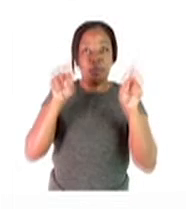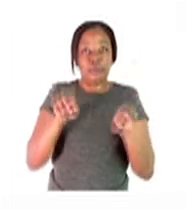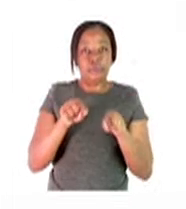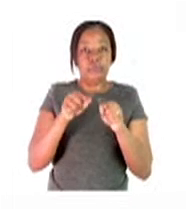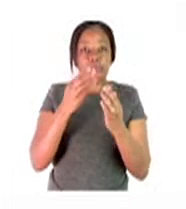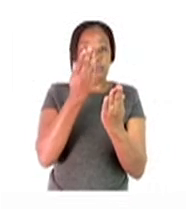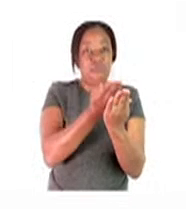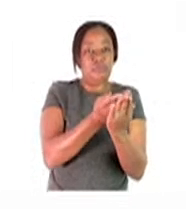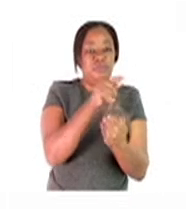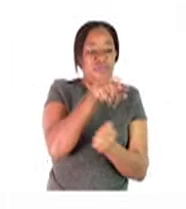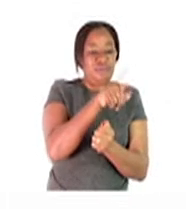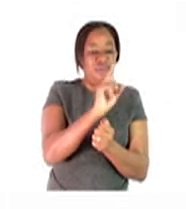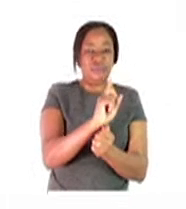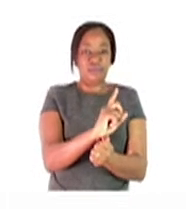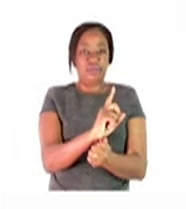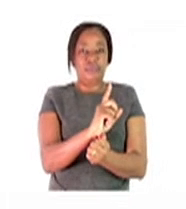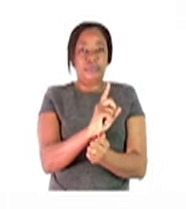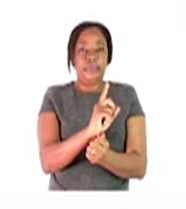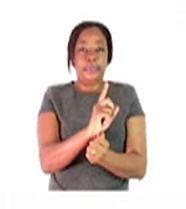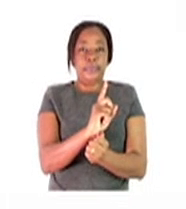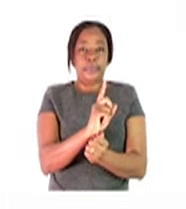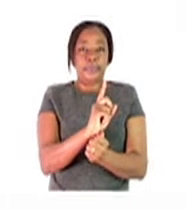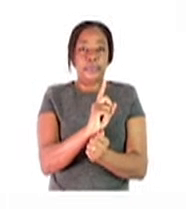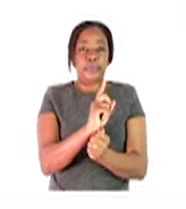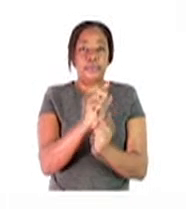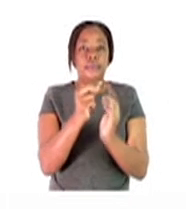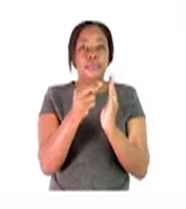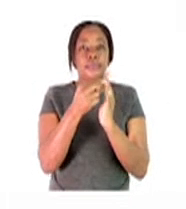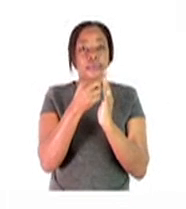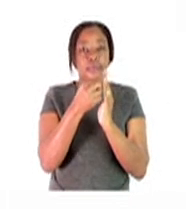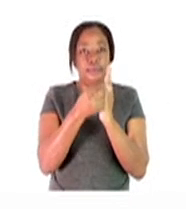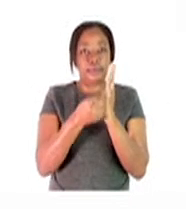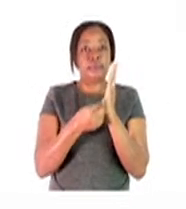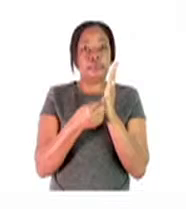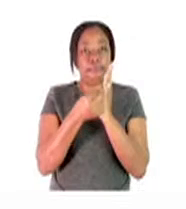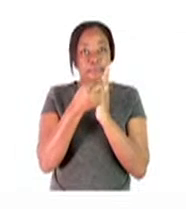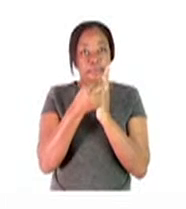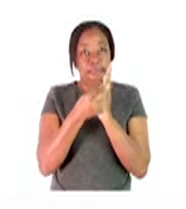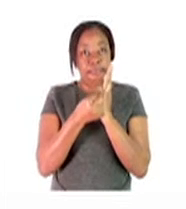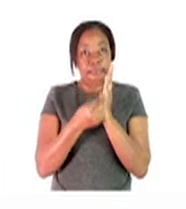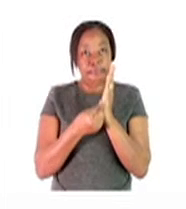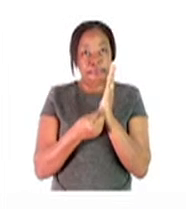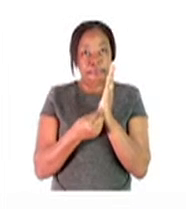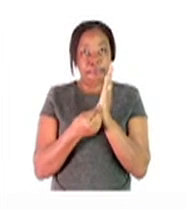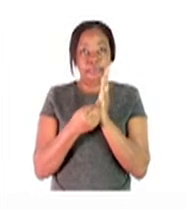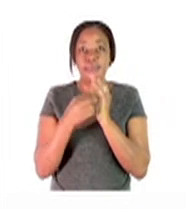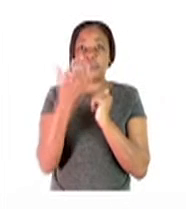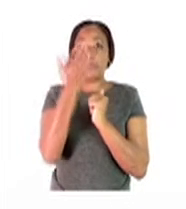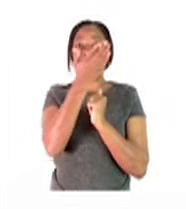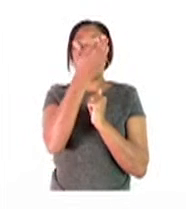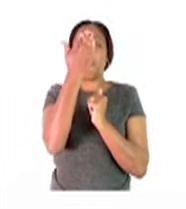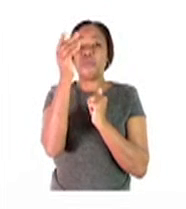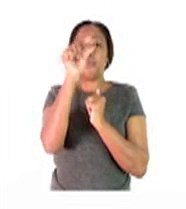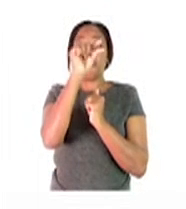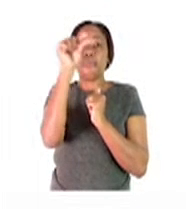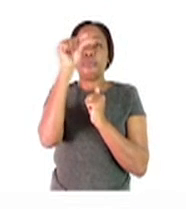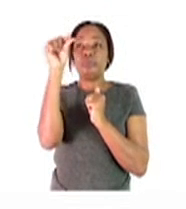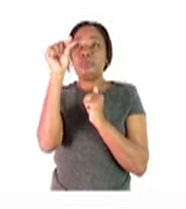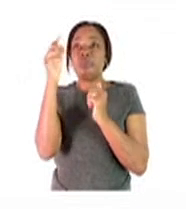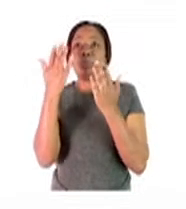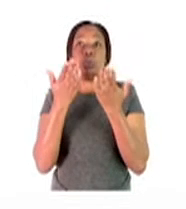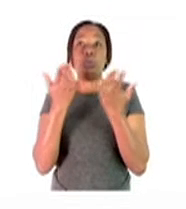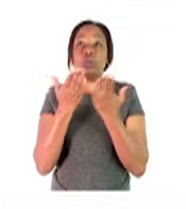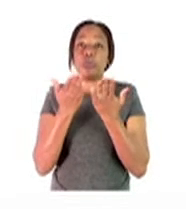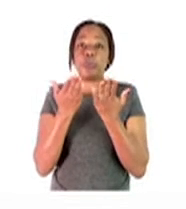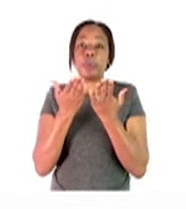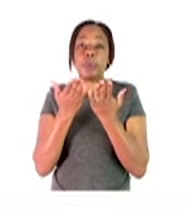looks like it's a book. It also gives us information. We also get some information from there,